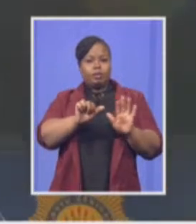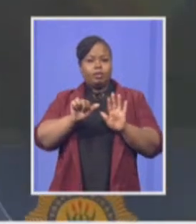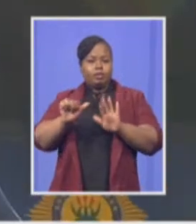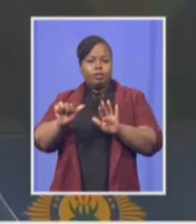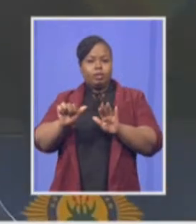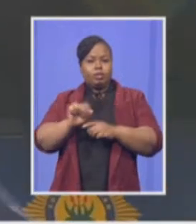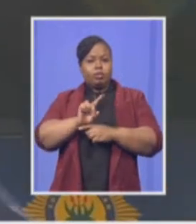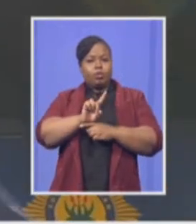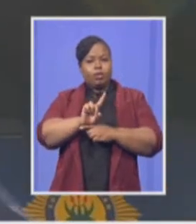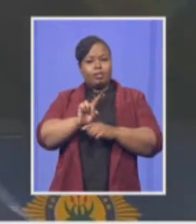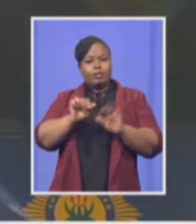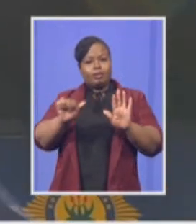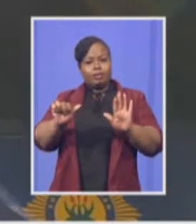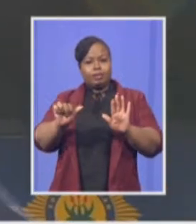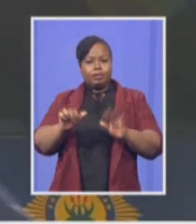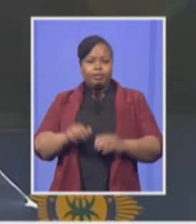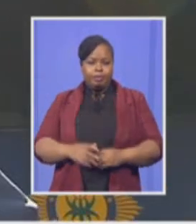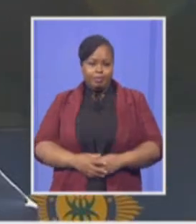6616.